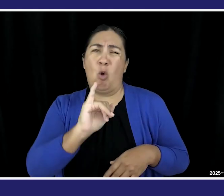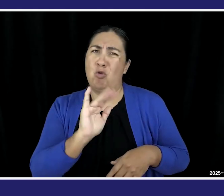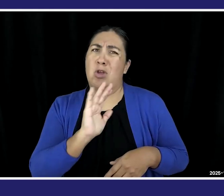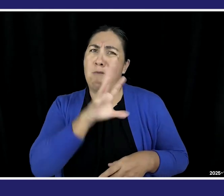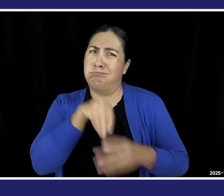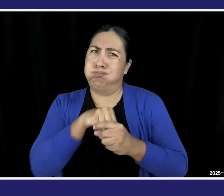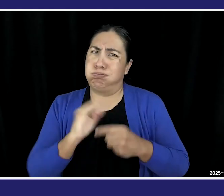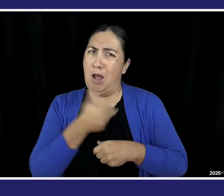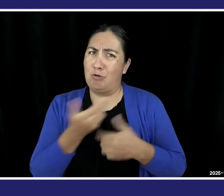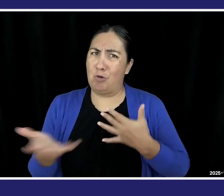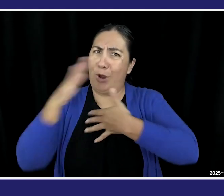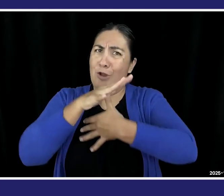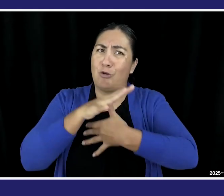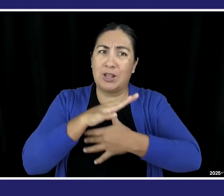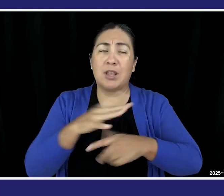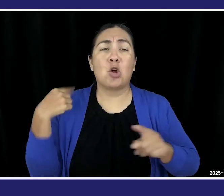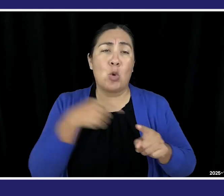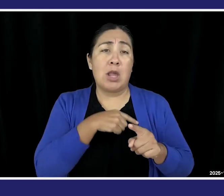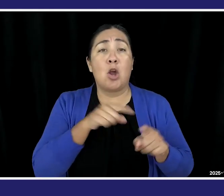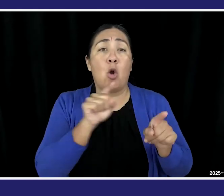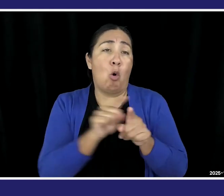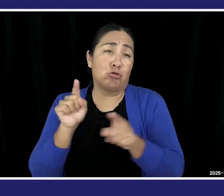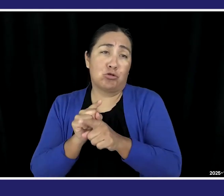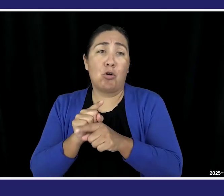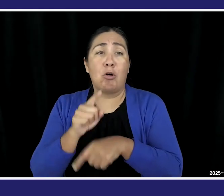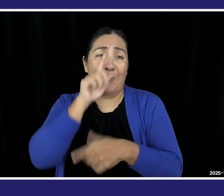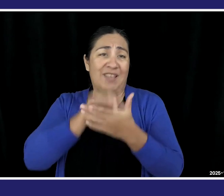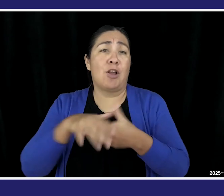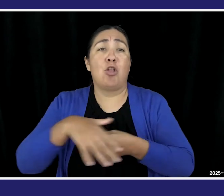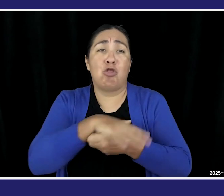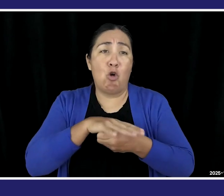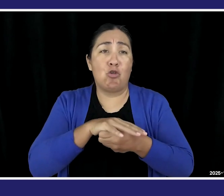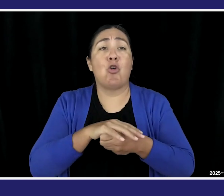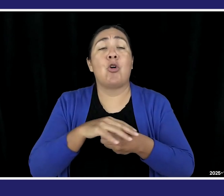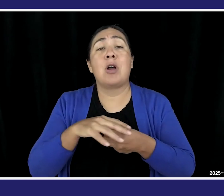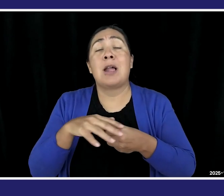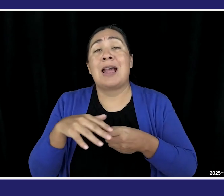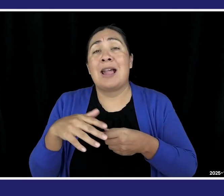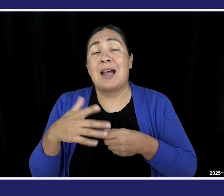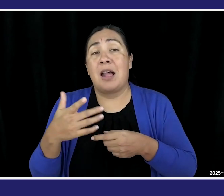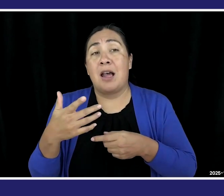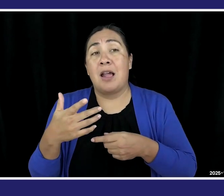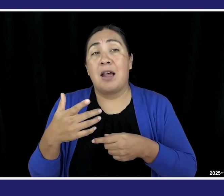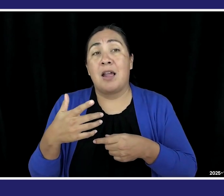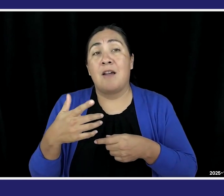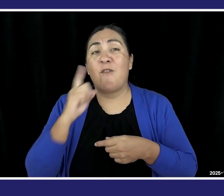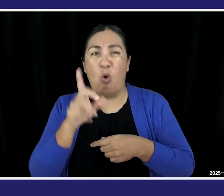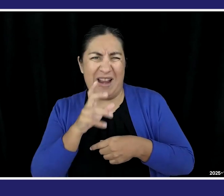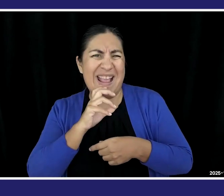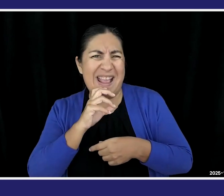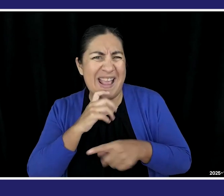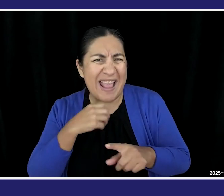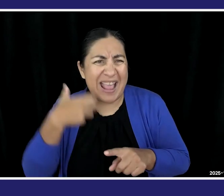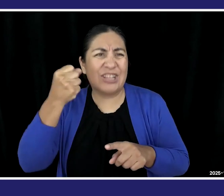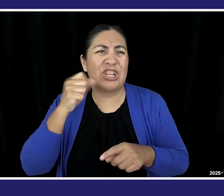think local areas on agings and certainly county officers are probably the best equipped and most expert to